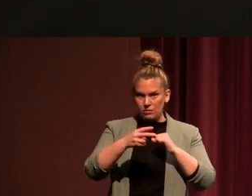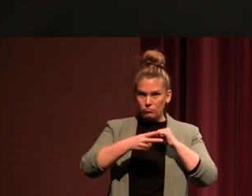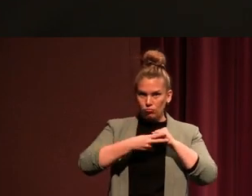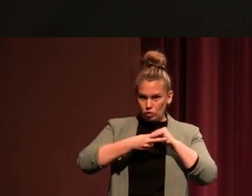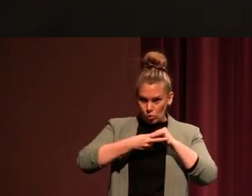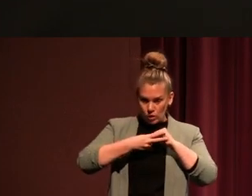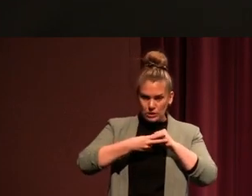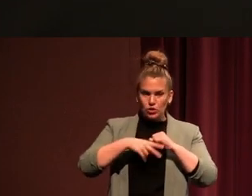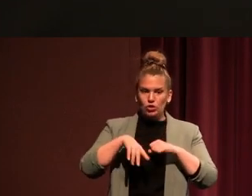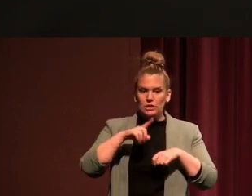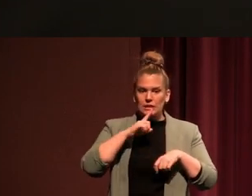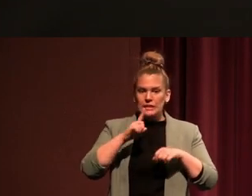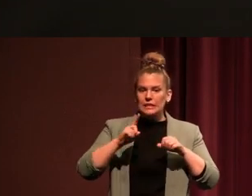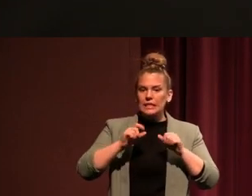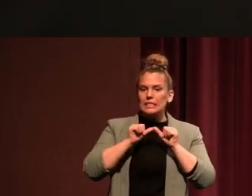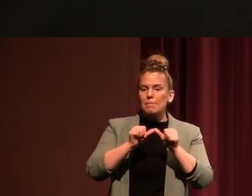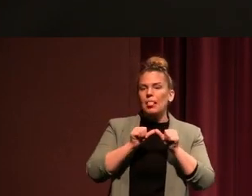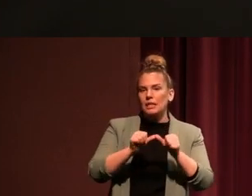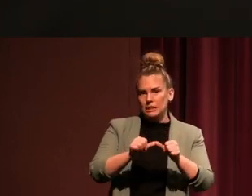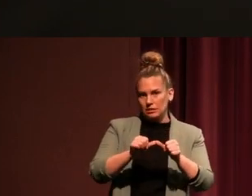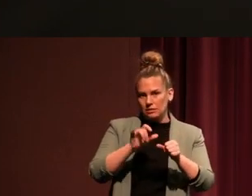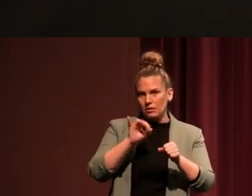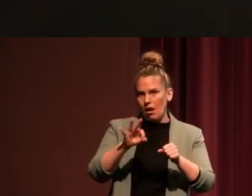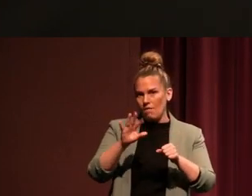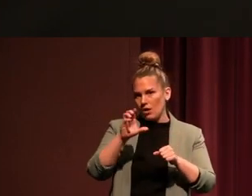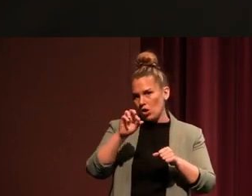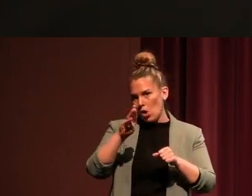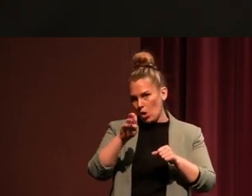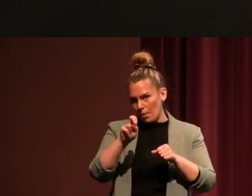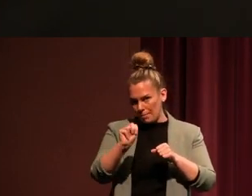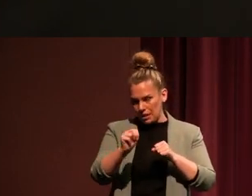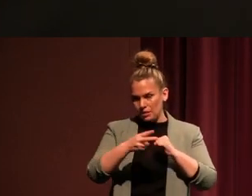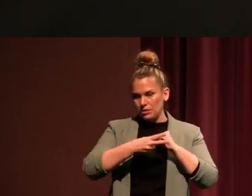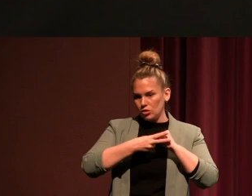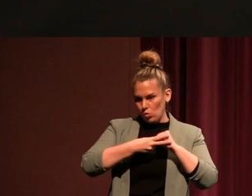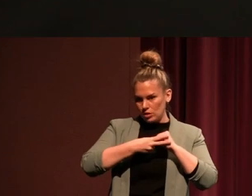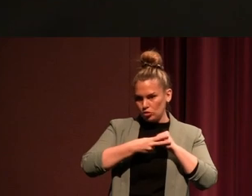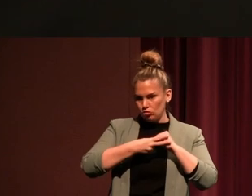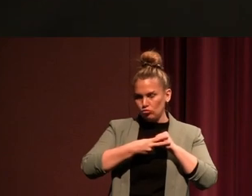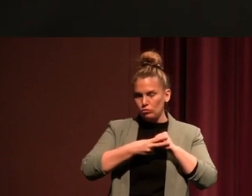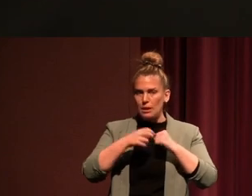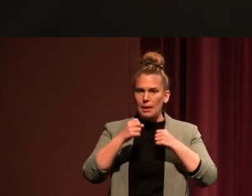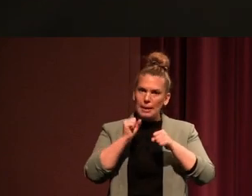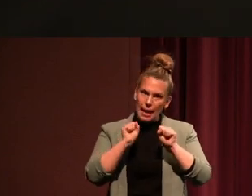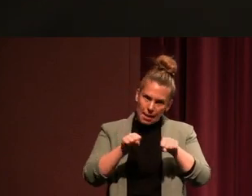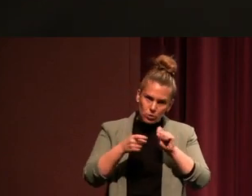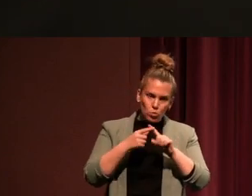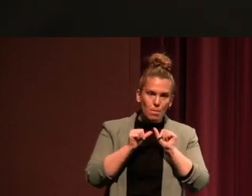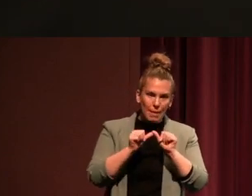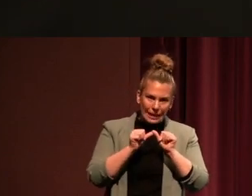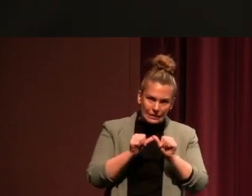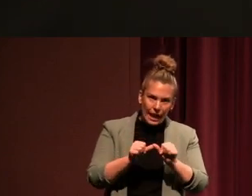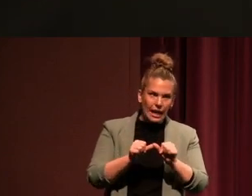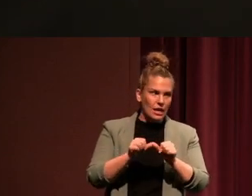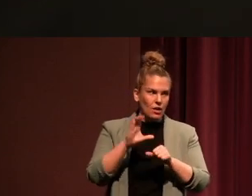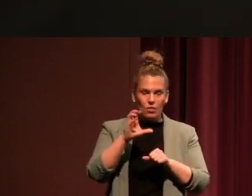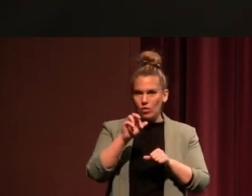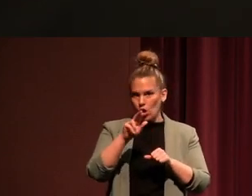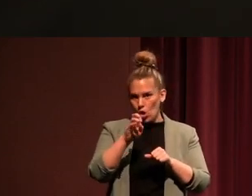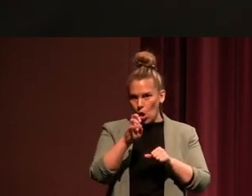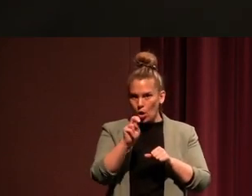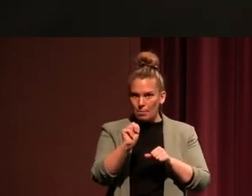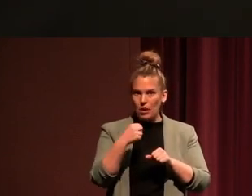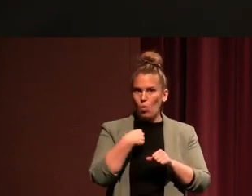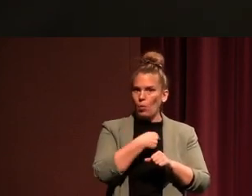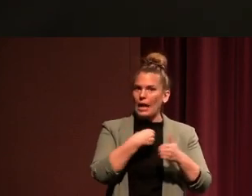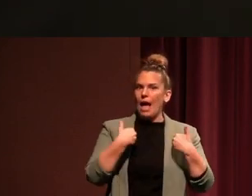stores, i.e. being able to maintain the carbon stored in the old trees that we have on the landscape